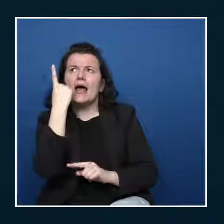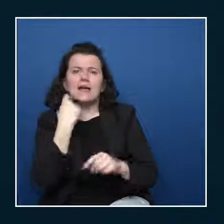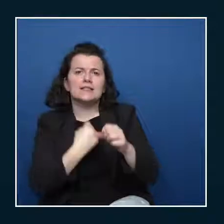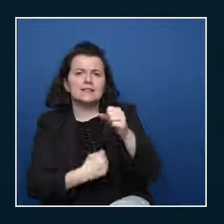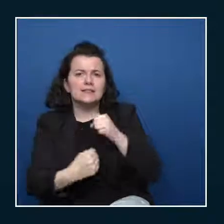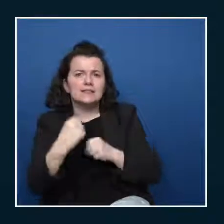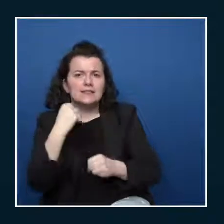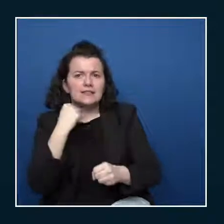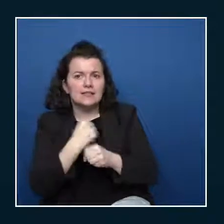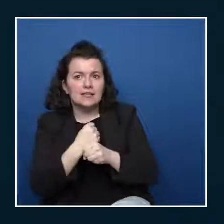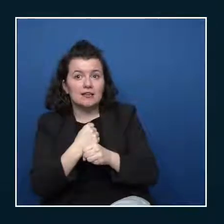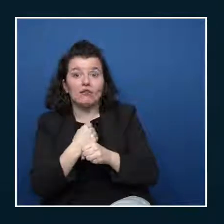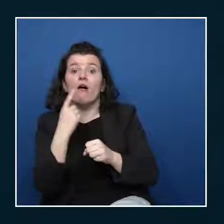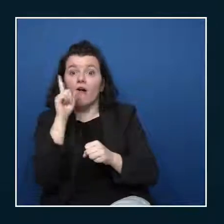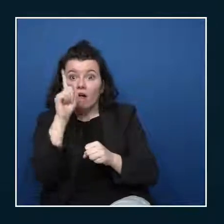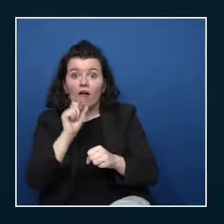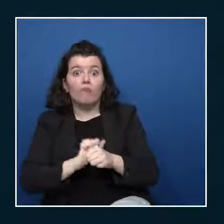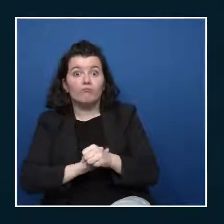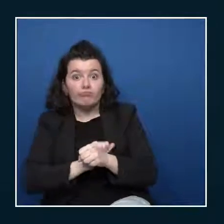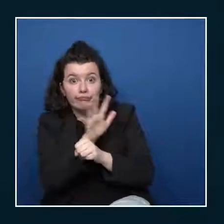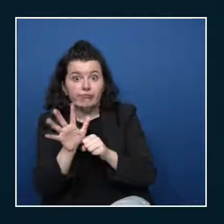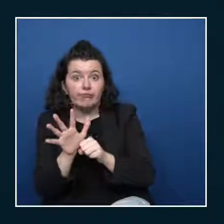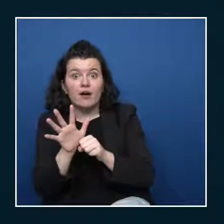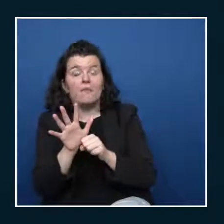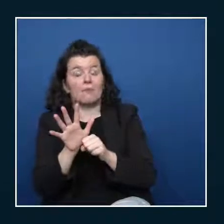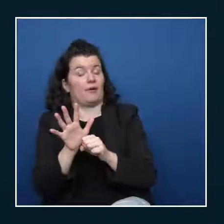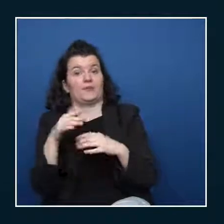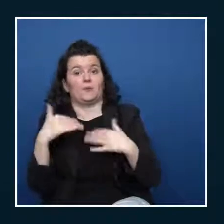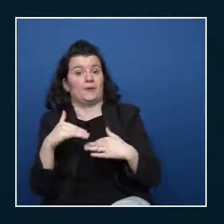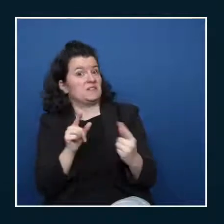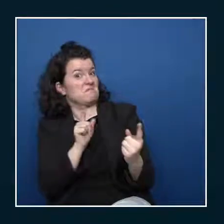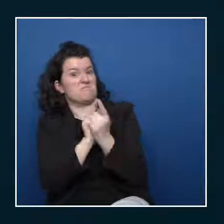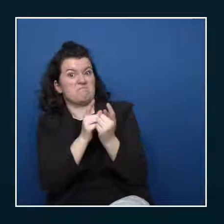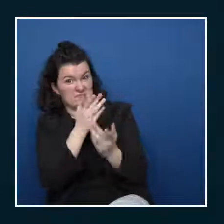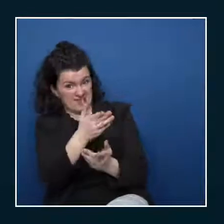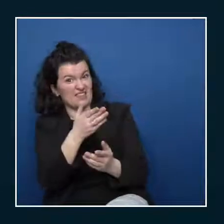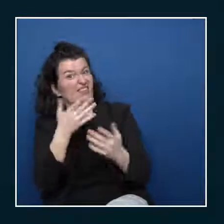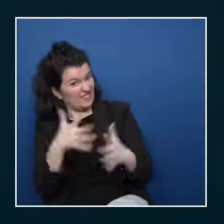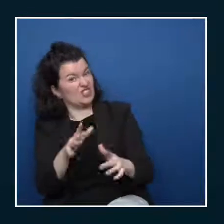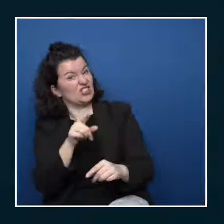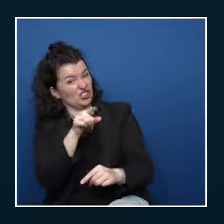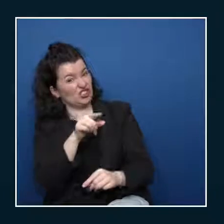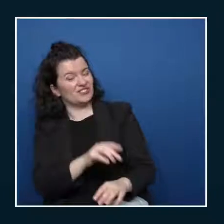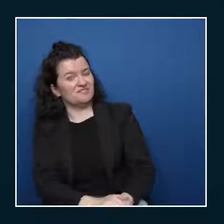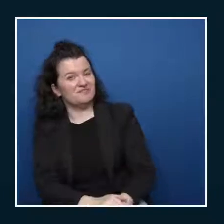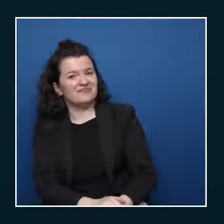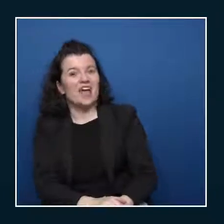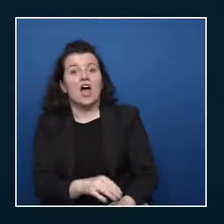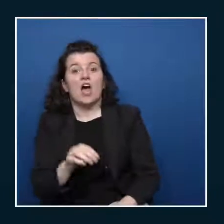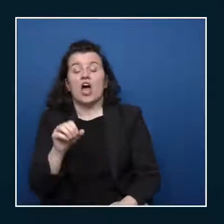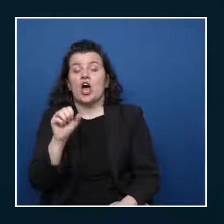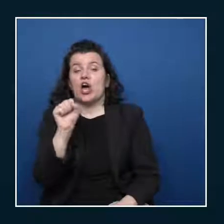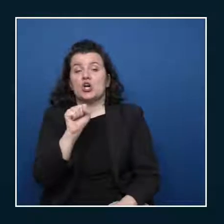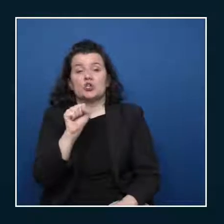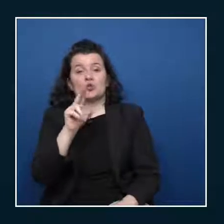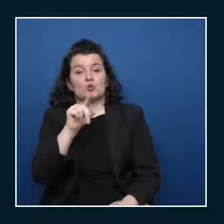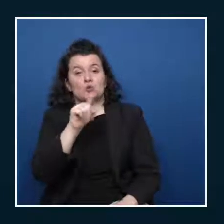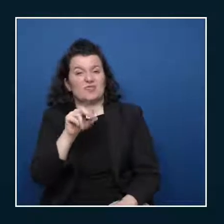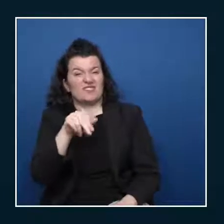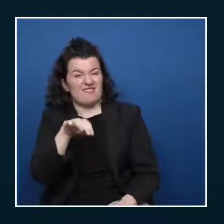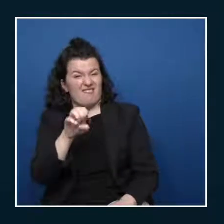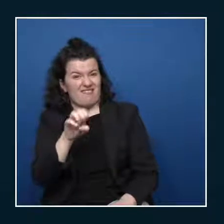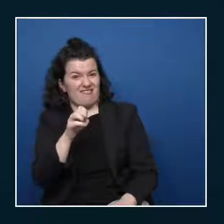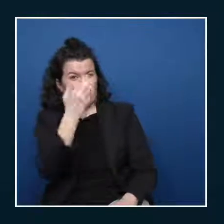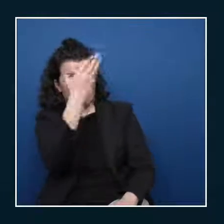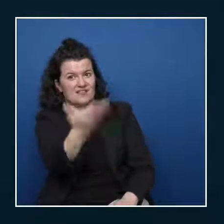the COVID-19 exceptions. So for me, Suzanne basically is my new